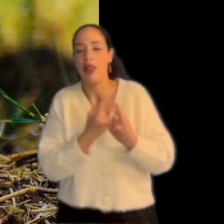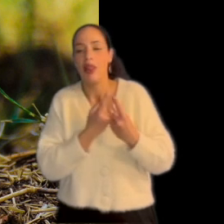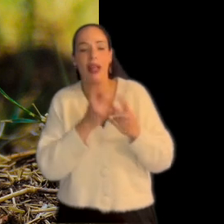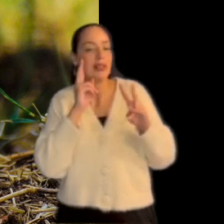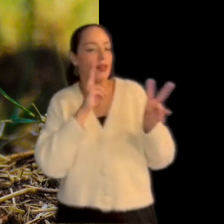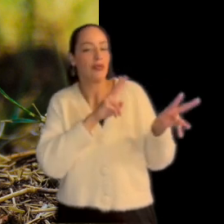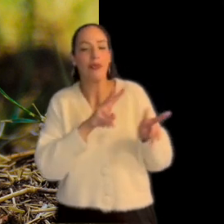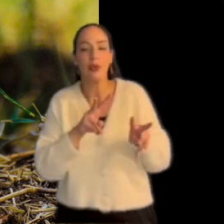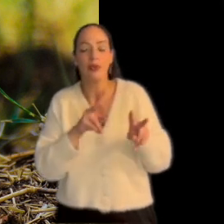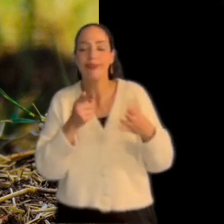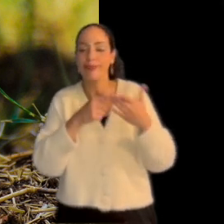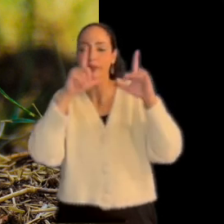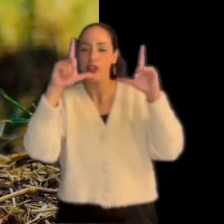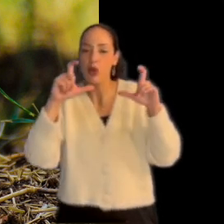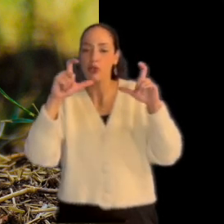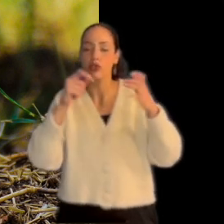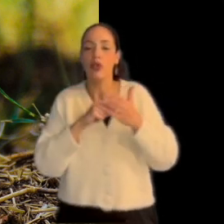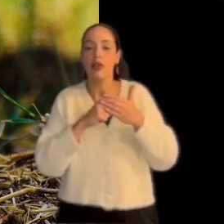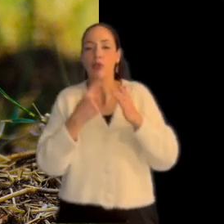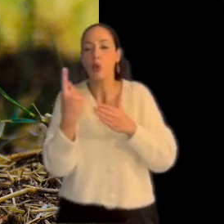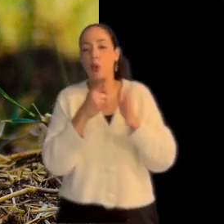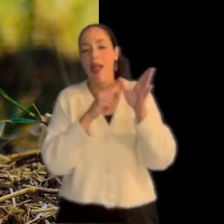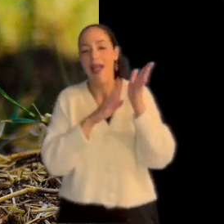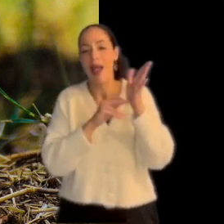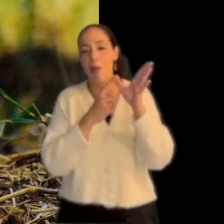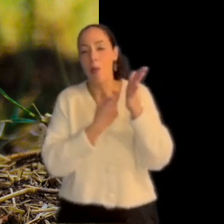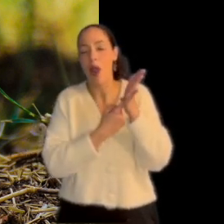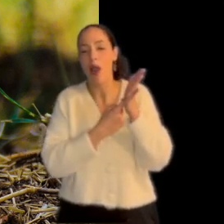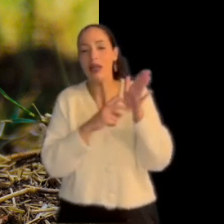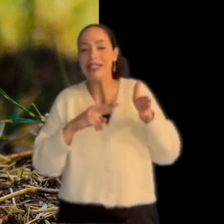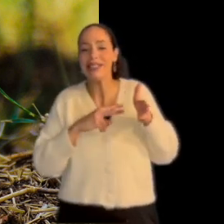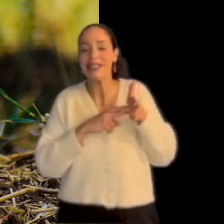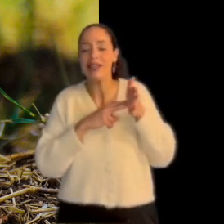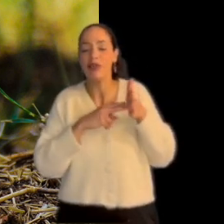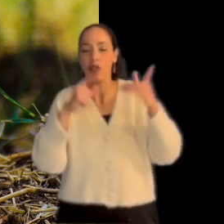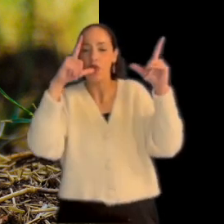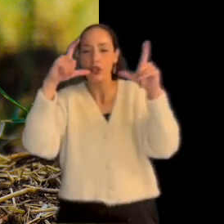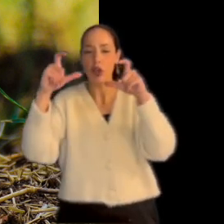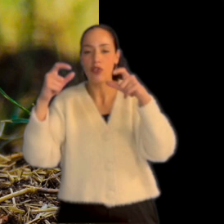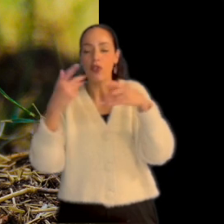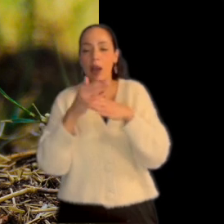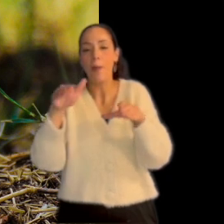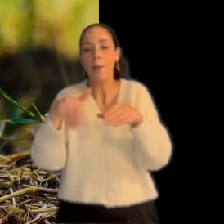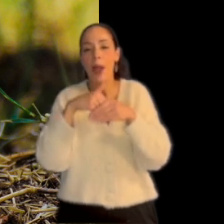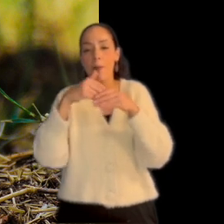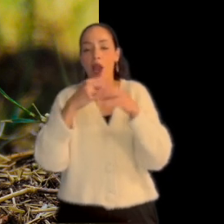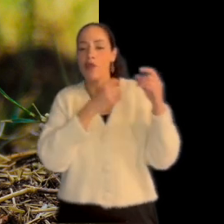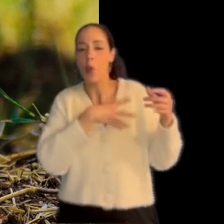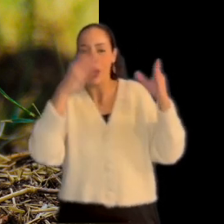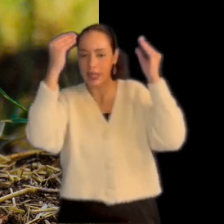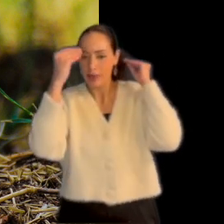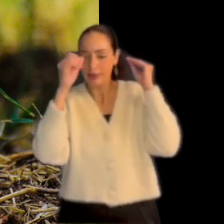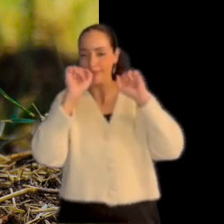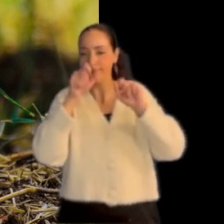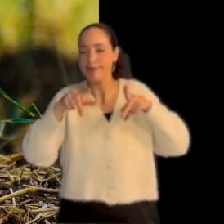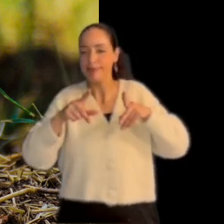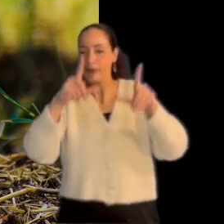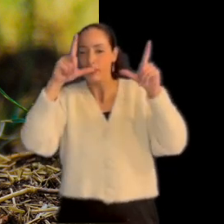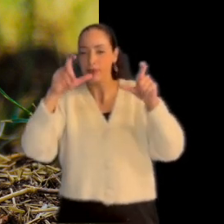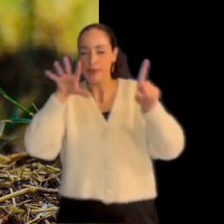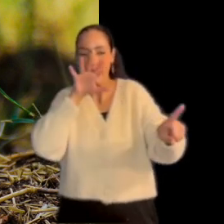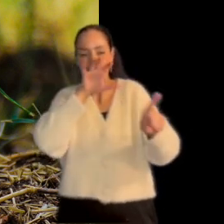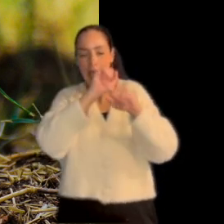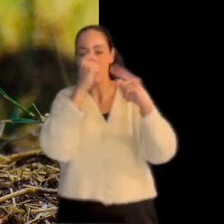member of the White Helmets. Amar's distinctive style of photography is to capture objects of war positioned against brightly coloured flowers. Like